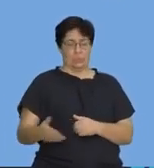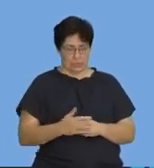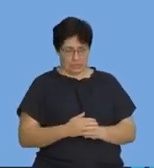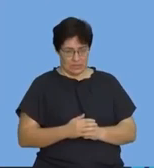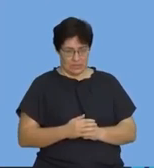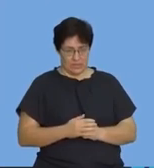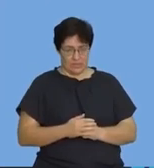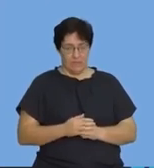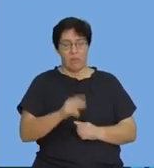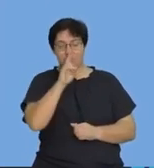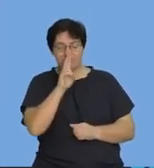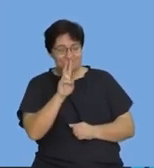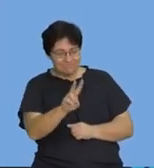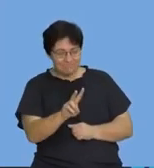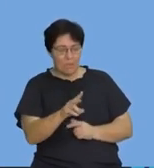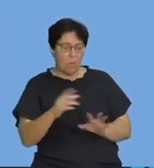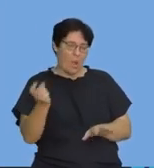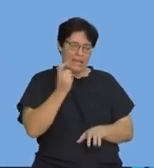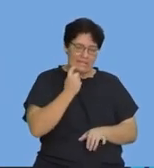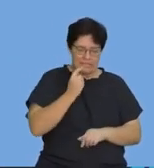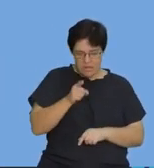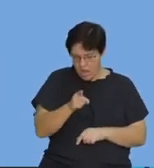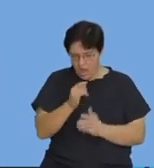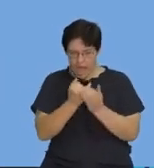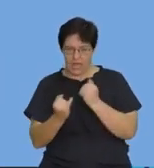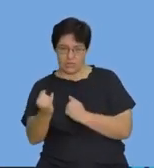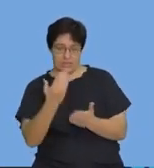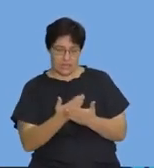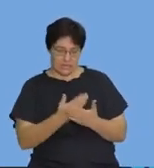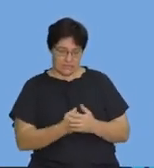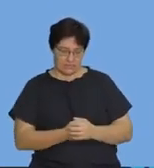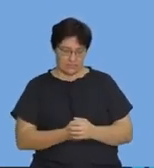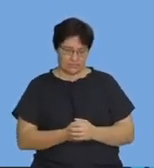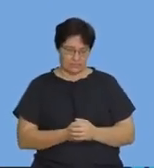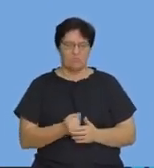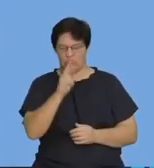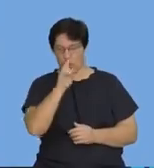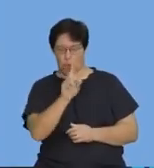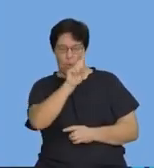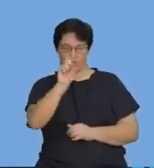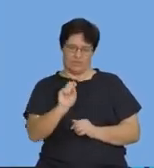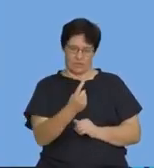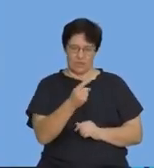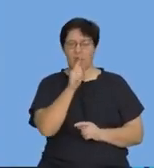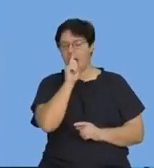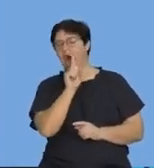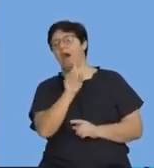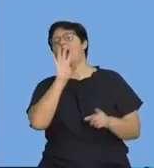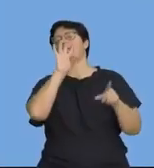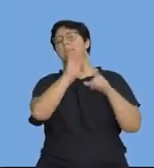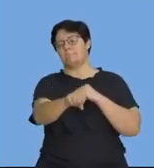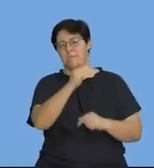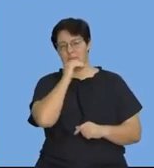say, look at the one that is easiest to isolate. But let's look at some questions just to try and see exactly what do I